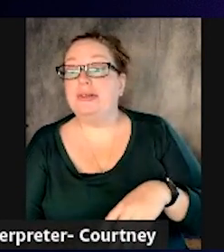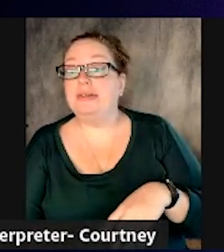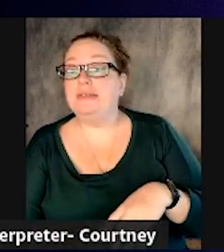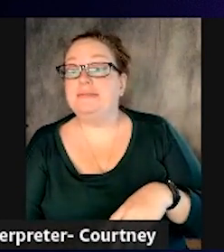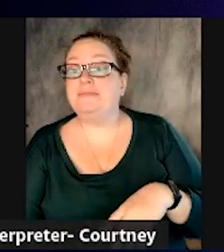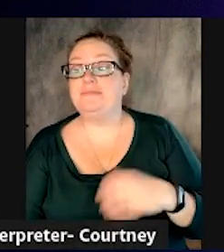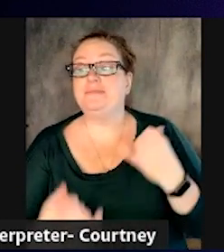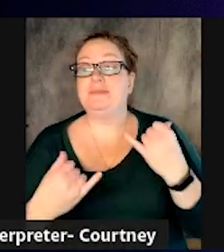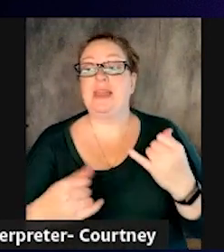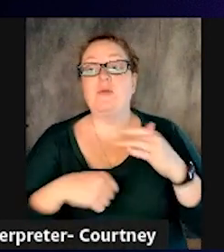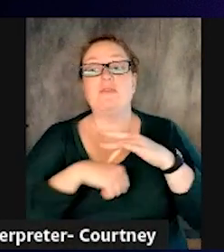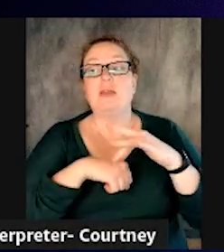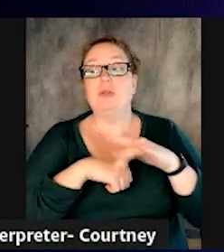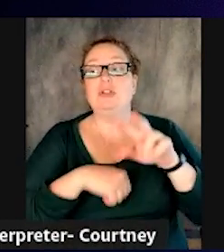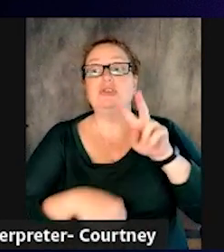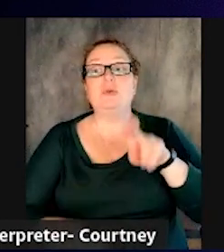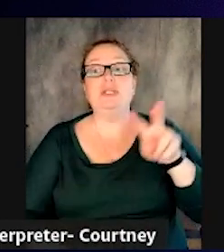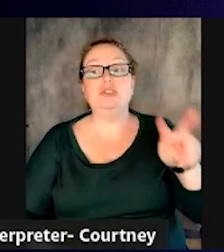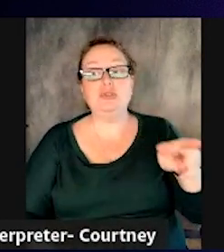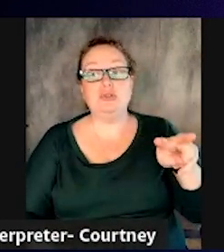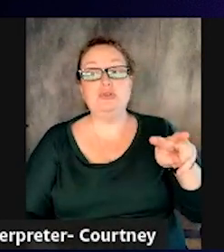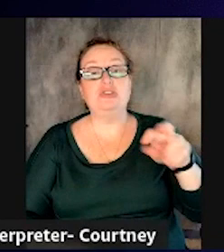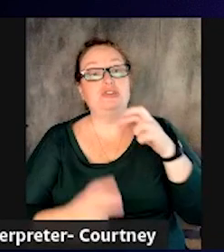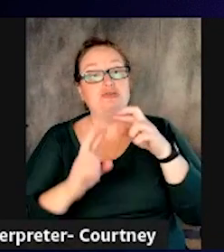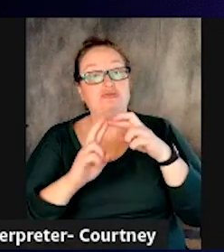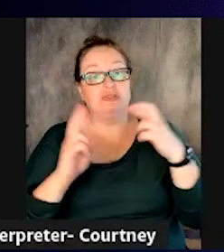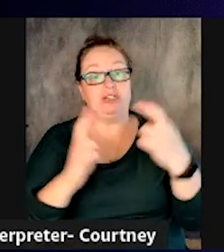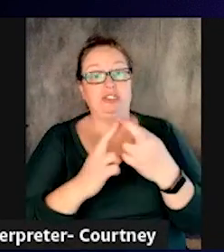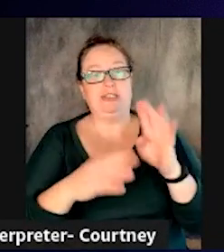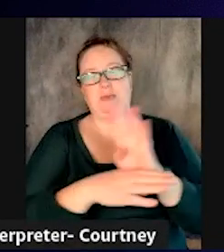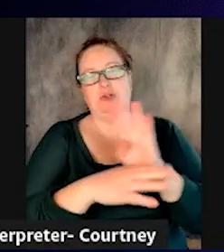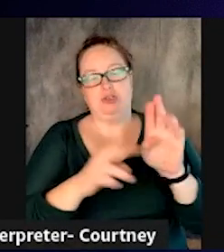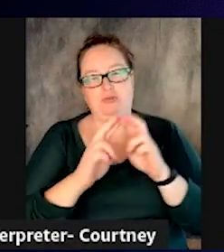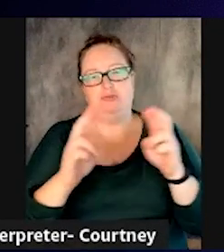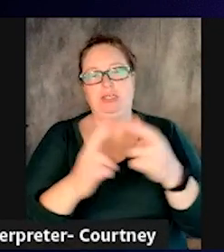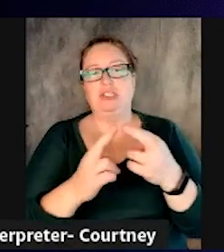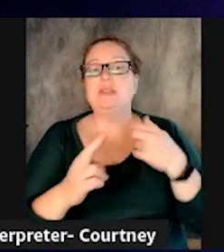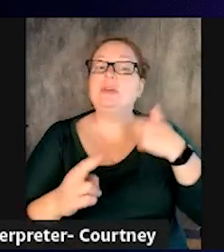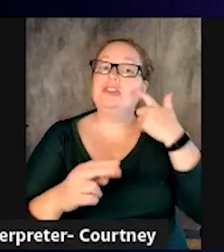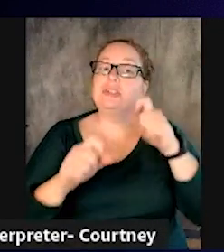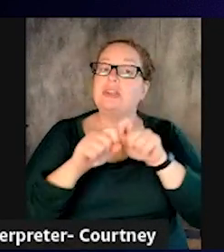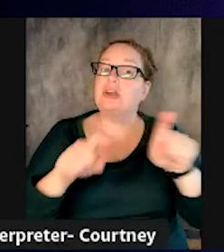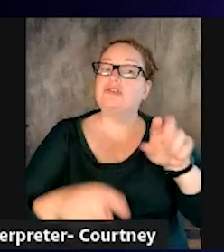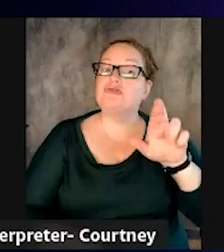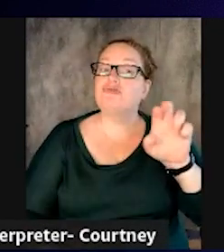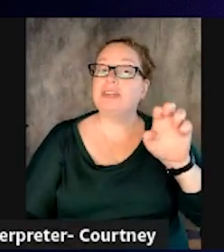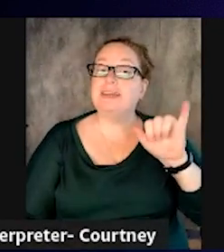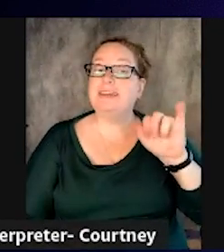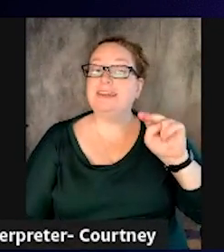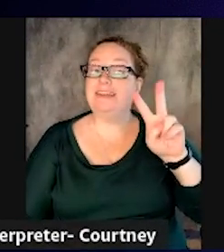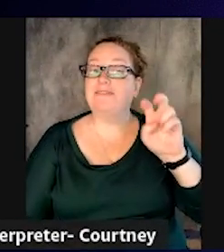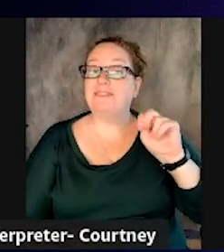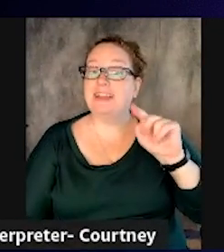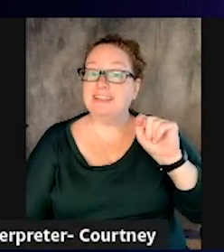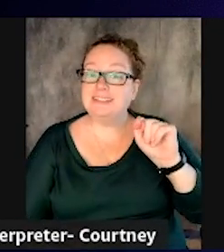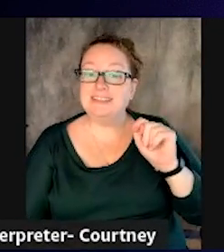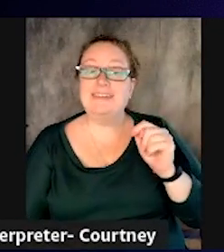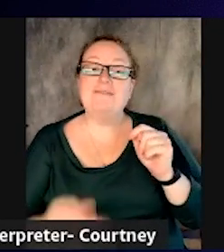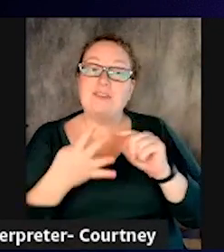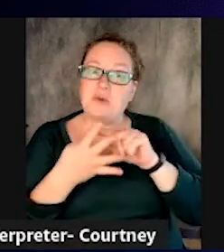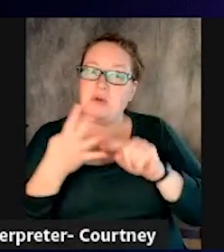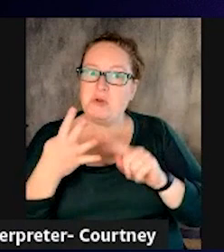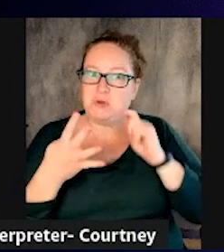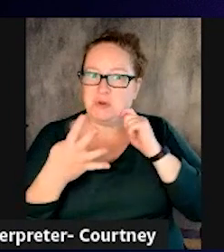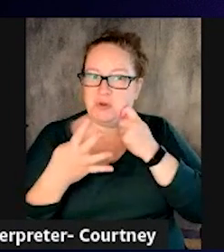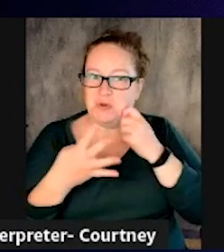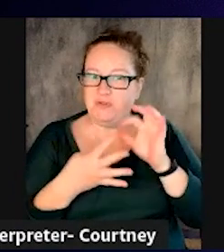22 commercial regions. And we've just launched at re:Invent 4 pretty cool features, which I would